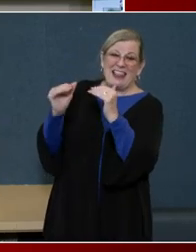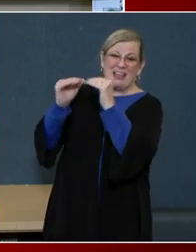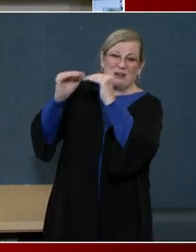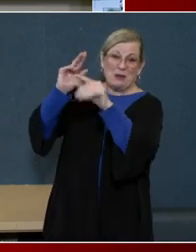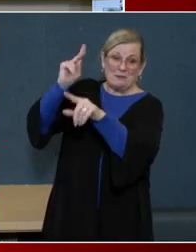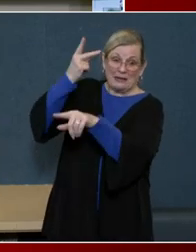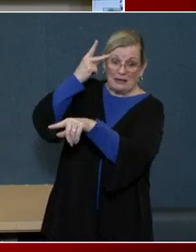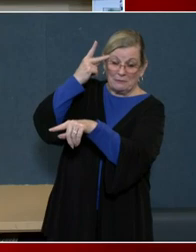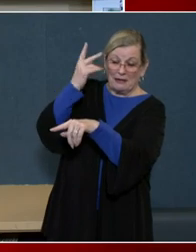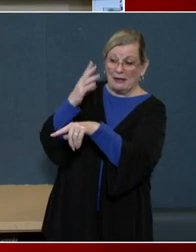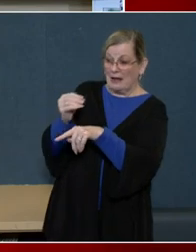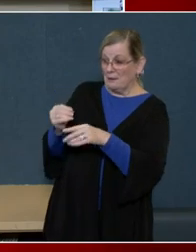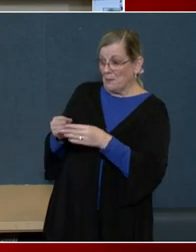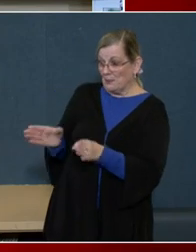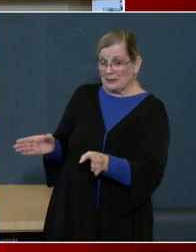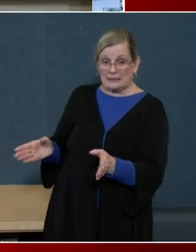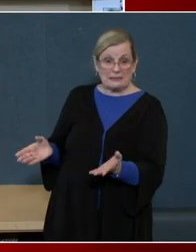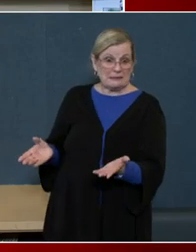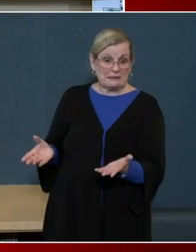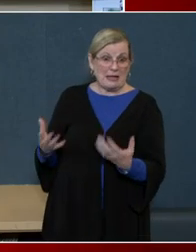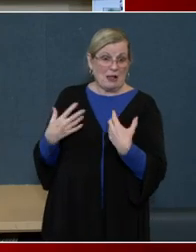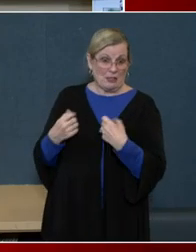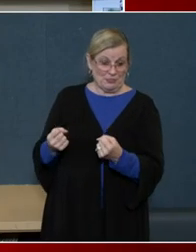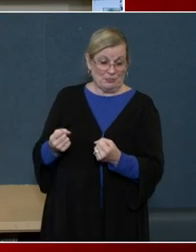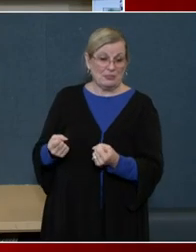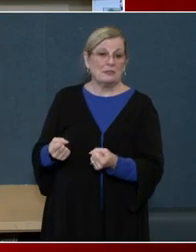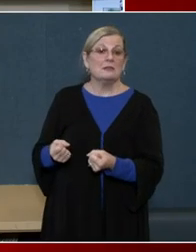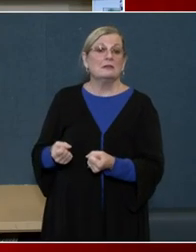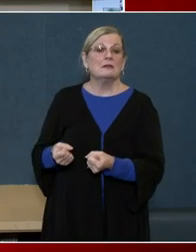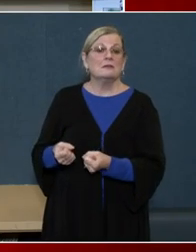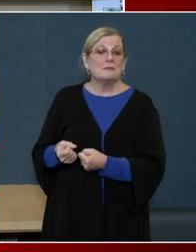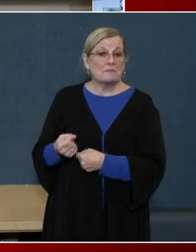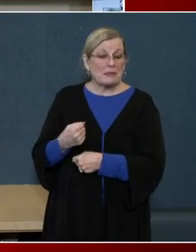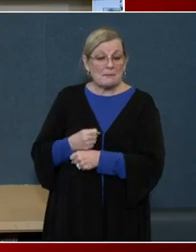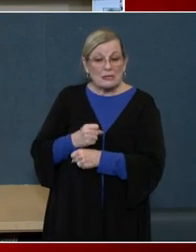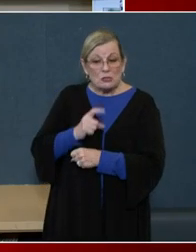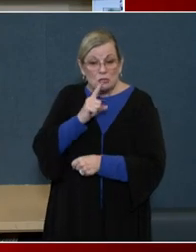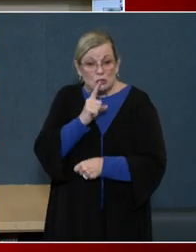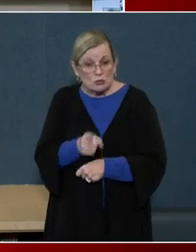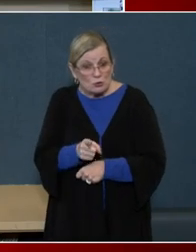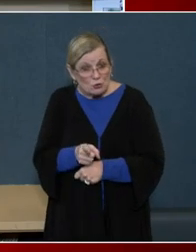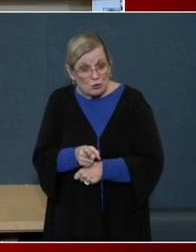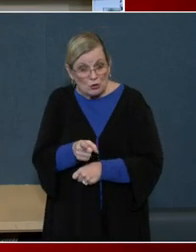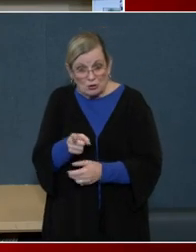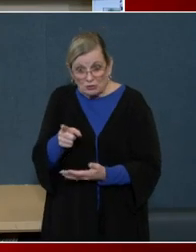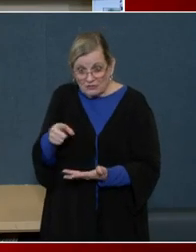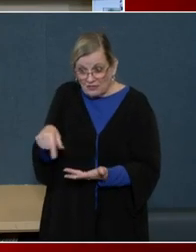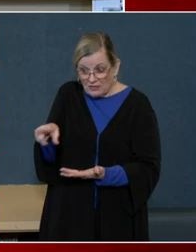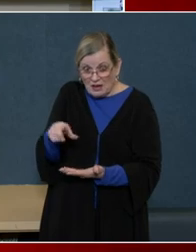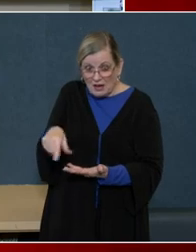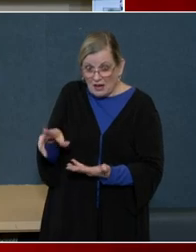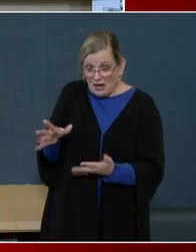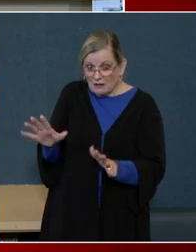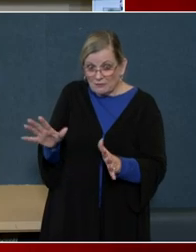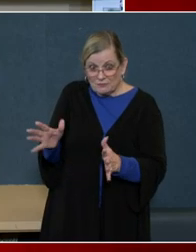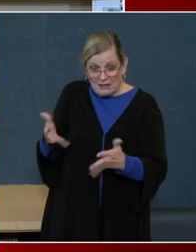health level, to make sure that any assistance that we could provide could be